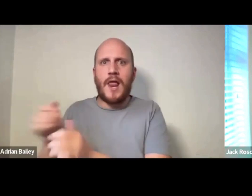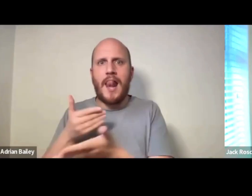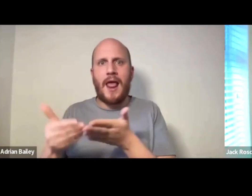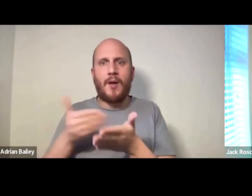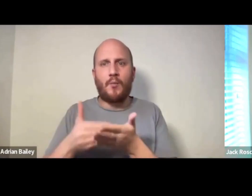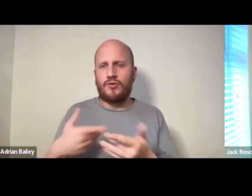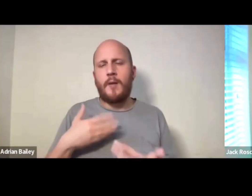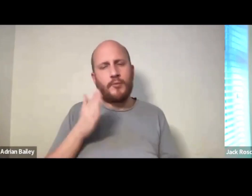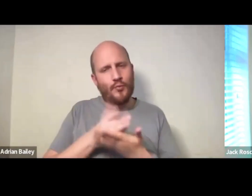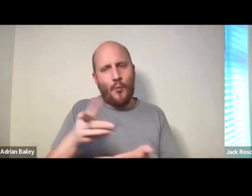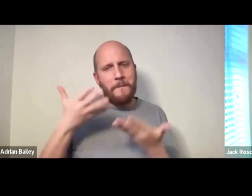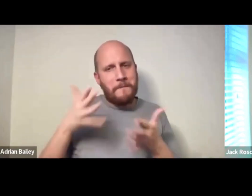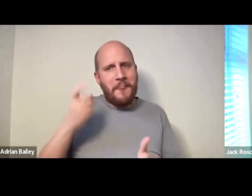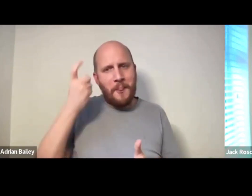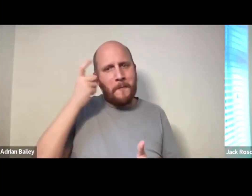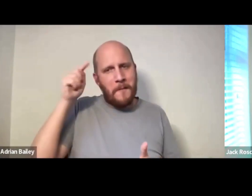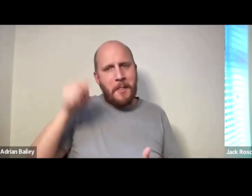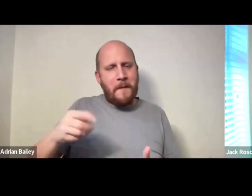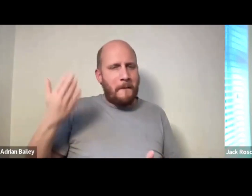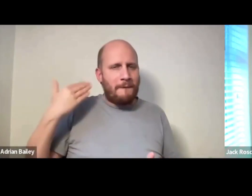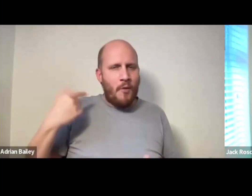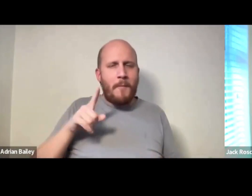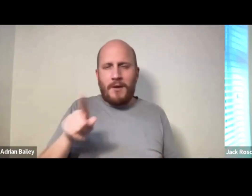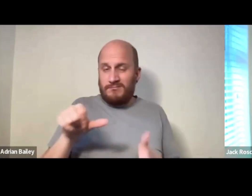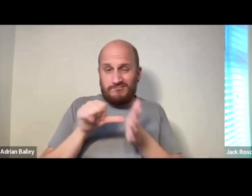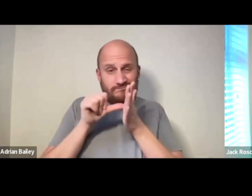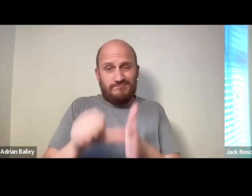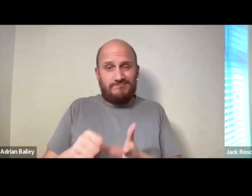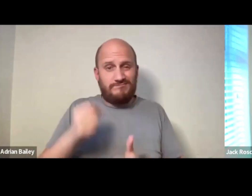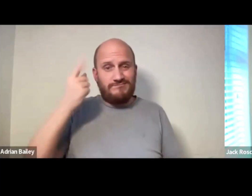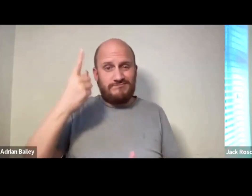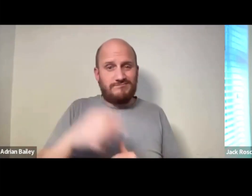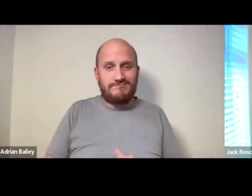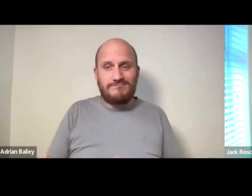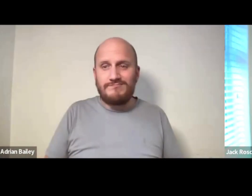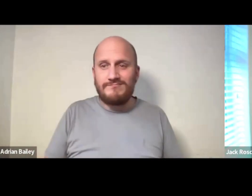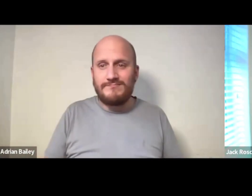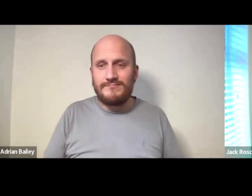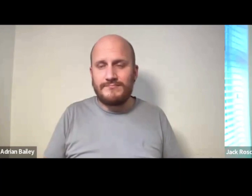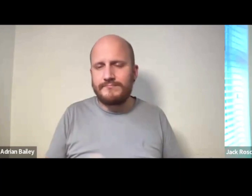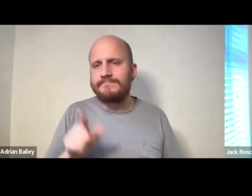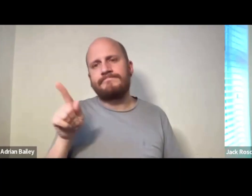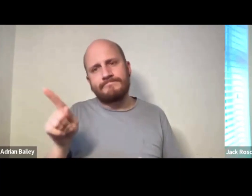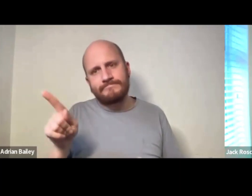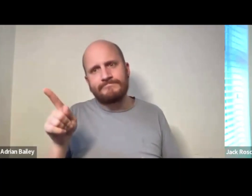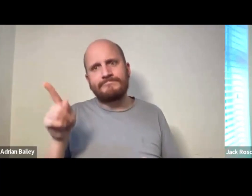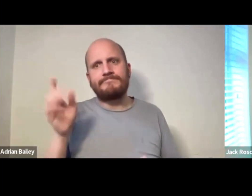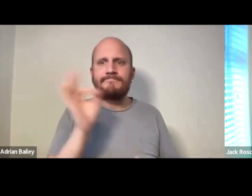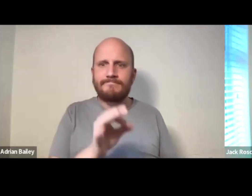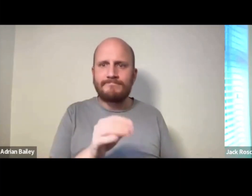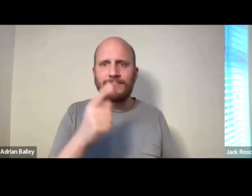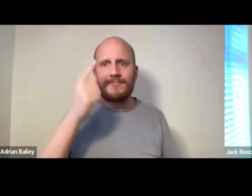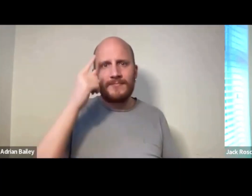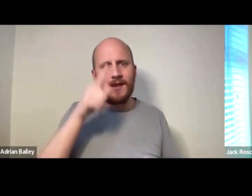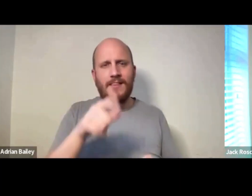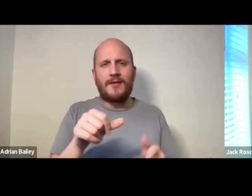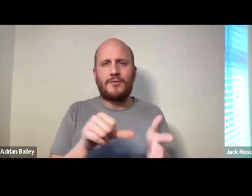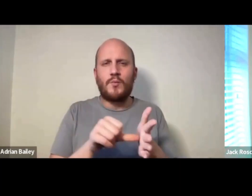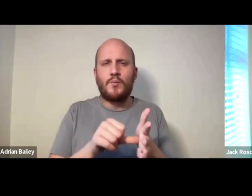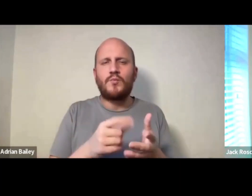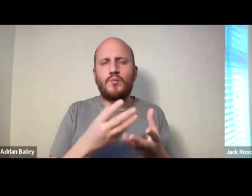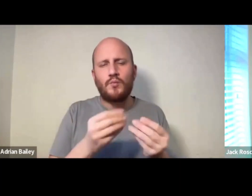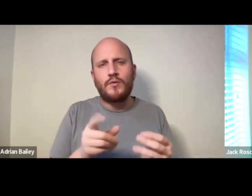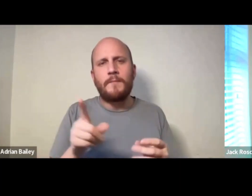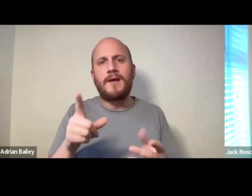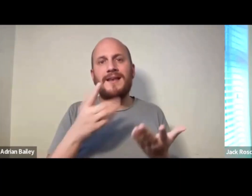about. That's a hard one. Yeah, and it's a kind of, that was the solution I think for a long time, but then Illuminate came and it's a standard survey that